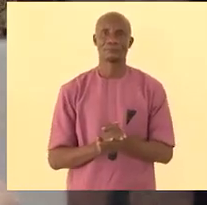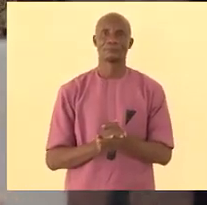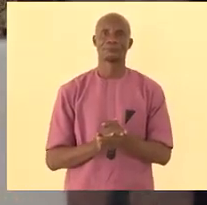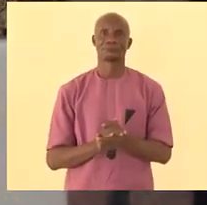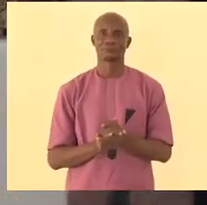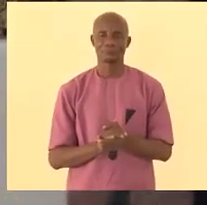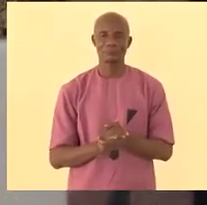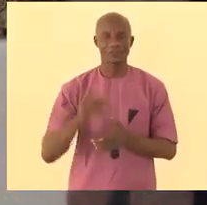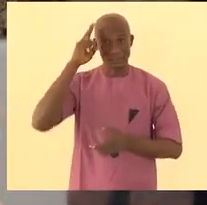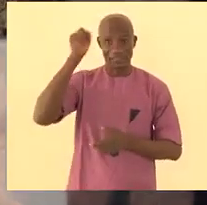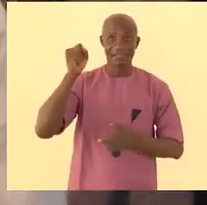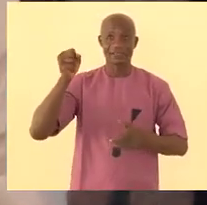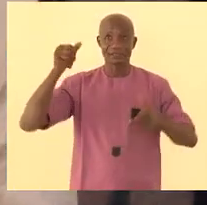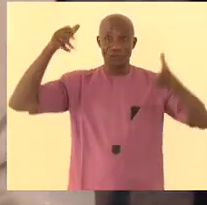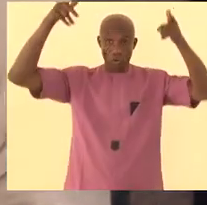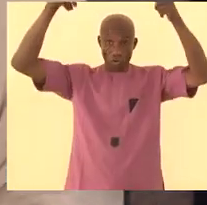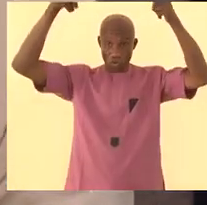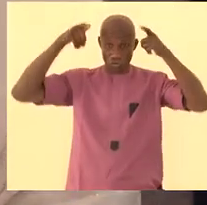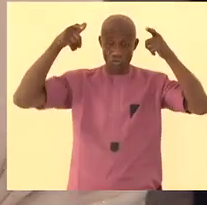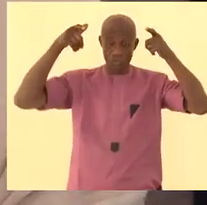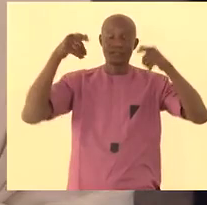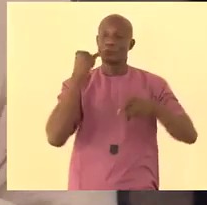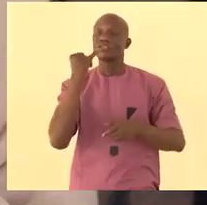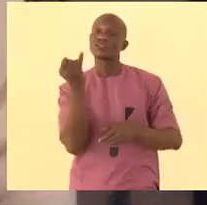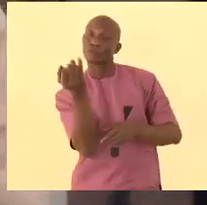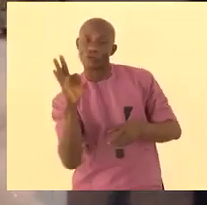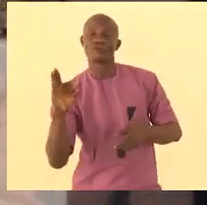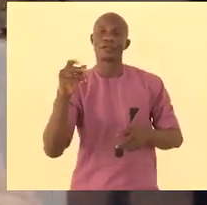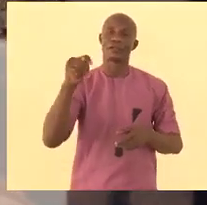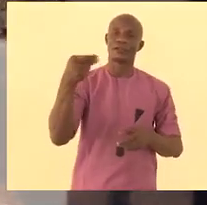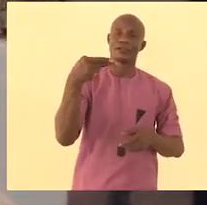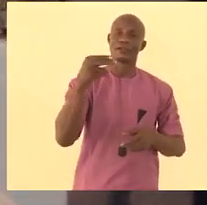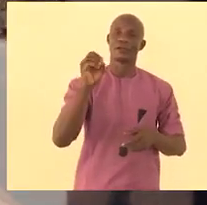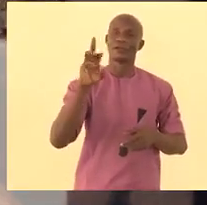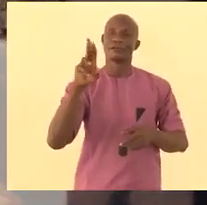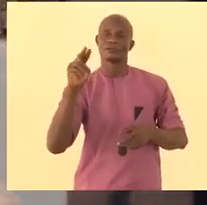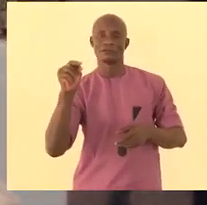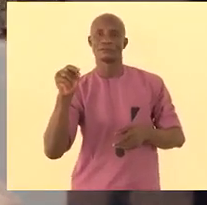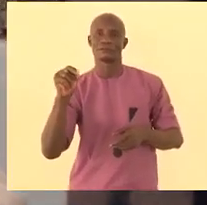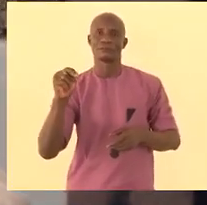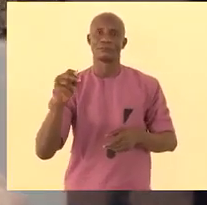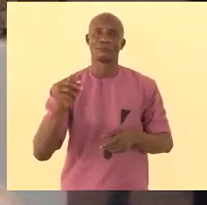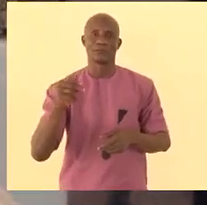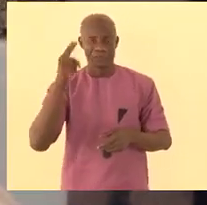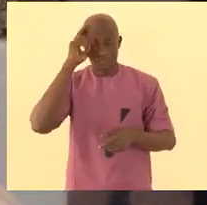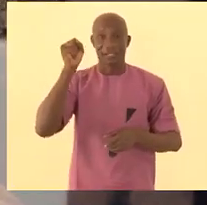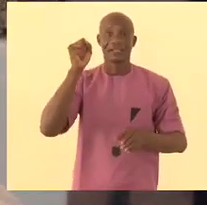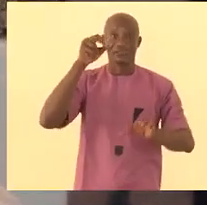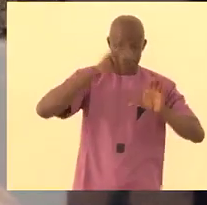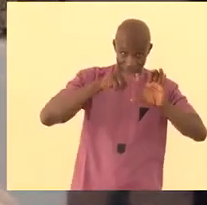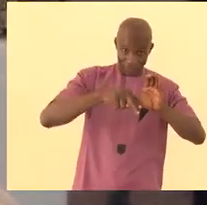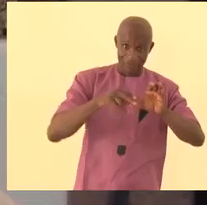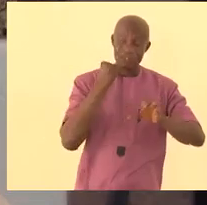His crown is of thorns. That is one difference. His throne is the